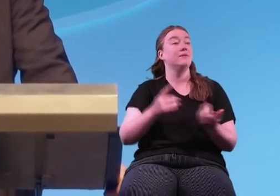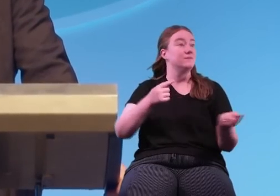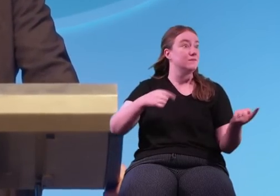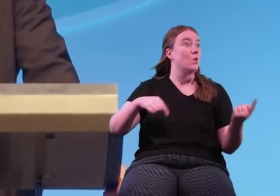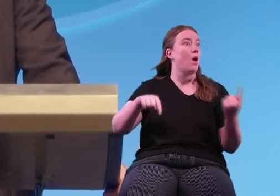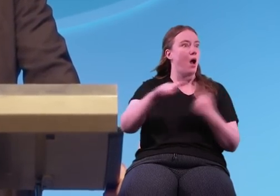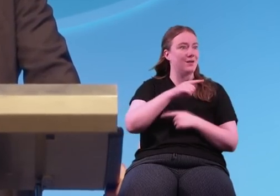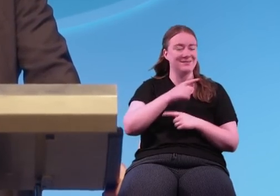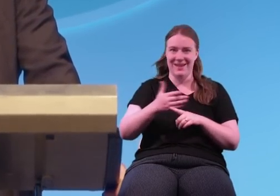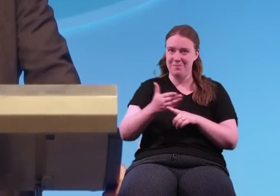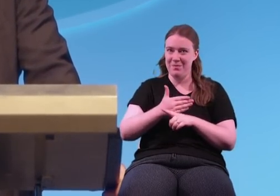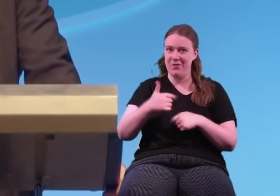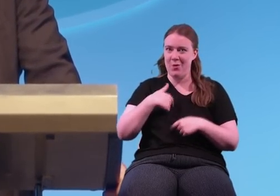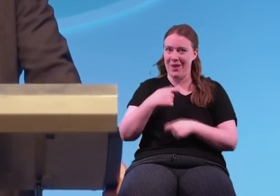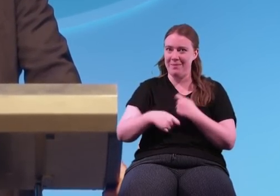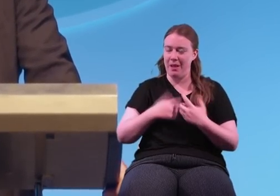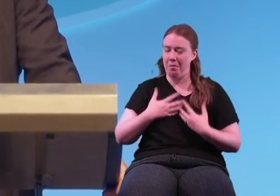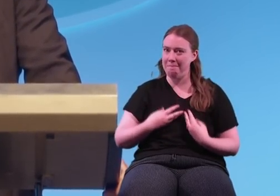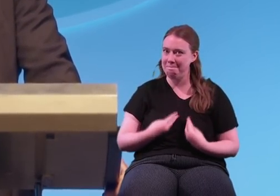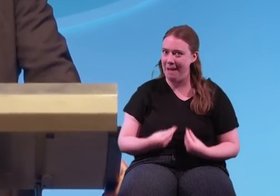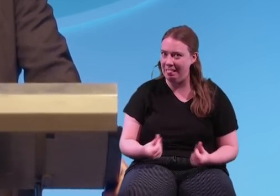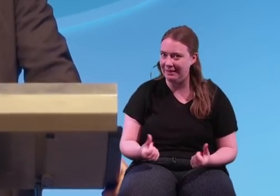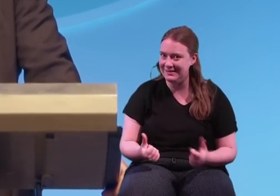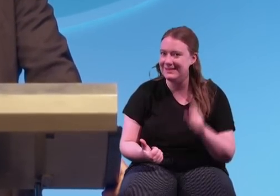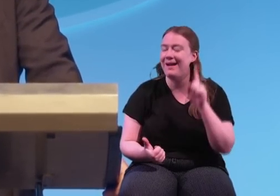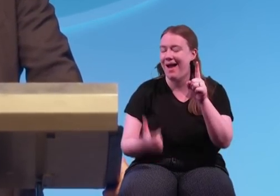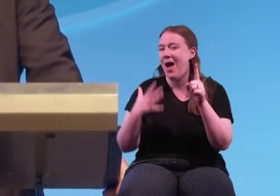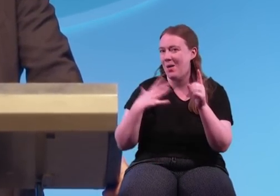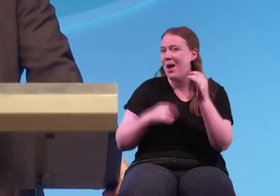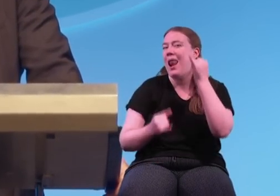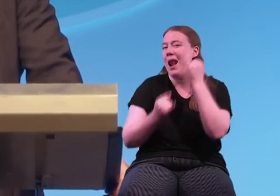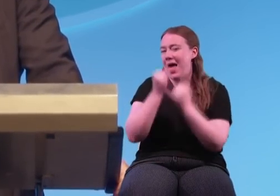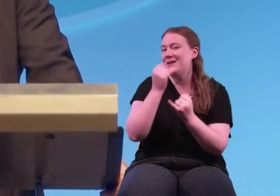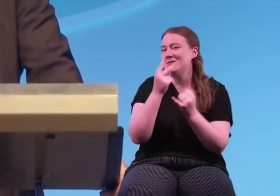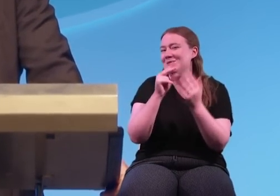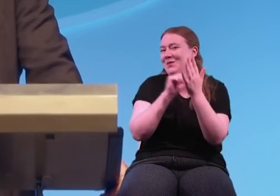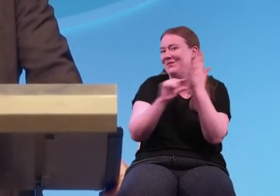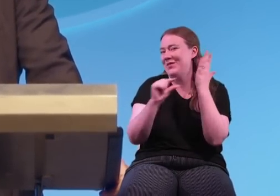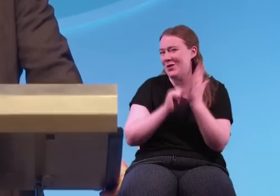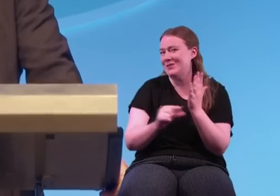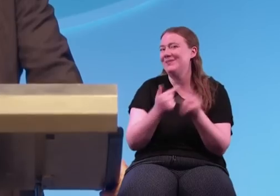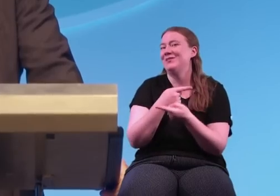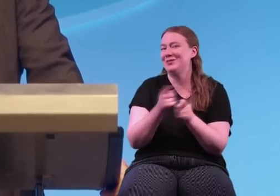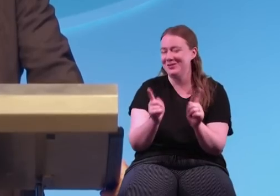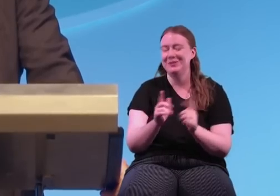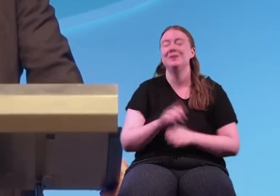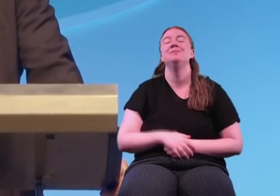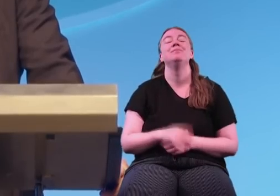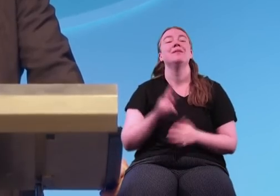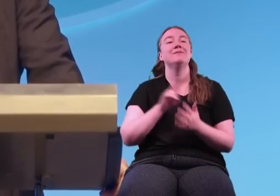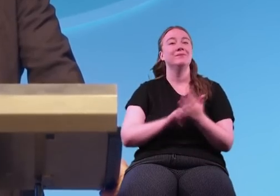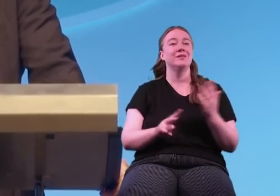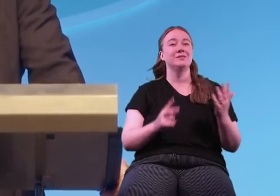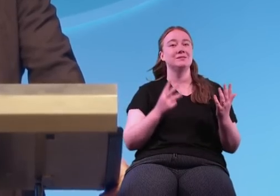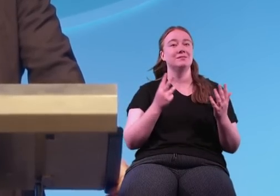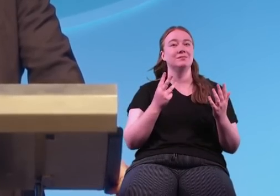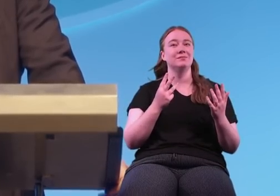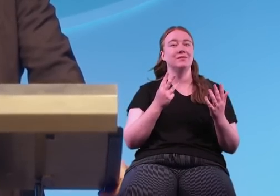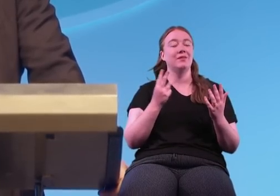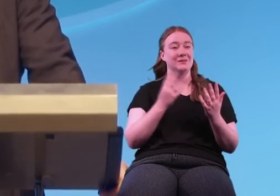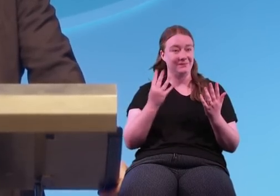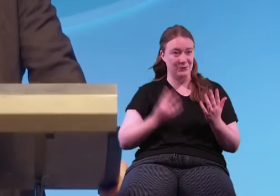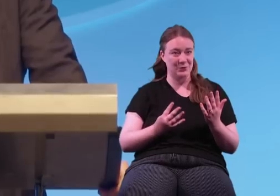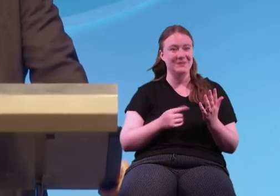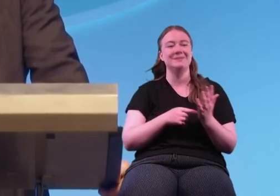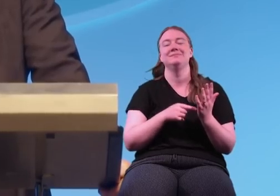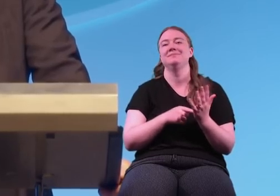melting, verses 13 and 14. This is my testimony, verse 11 and 12. And Timothy, let me remind